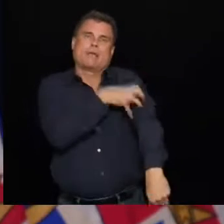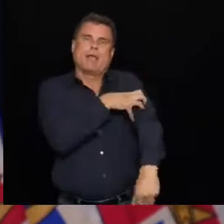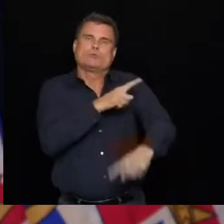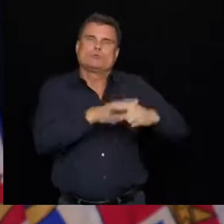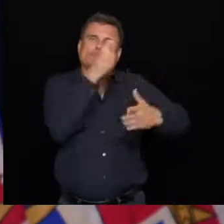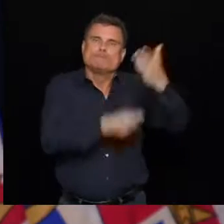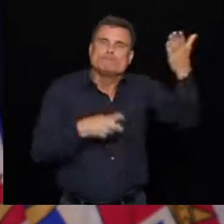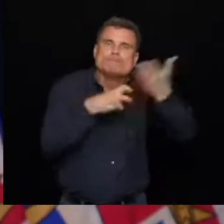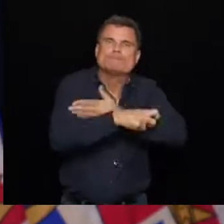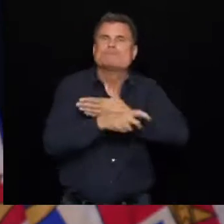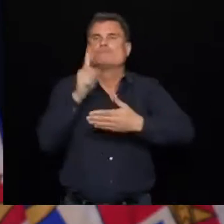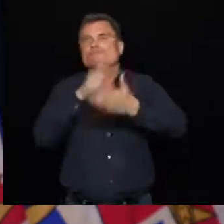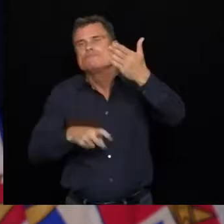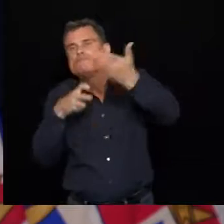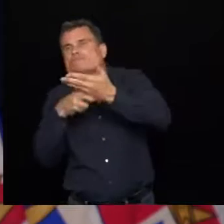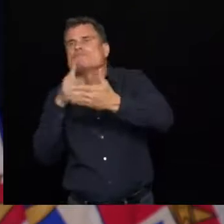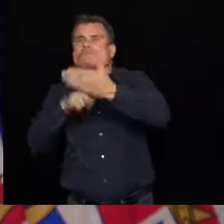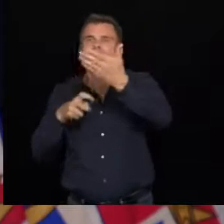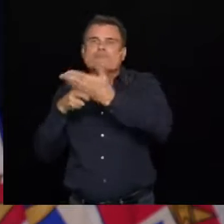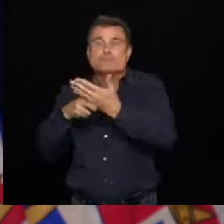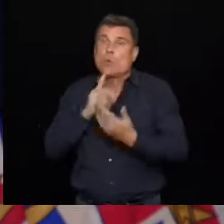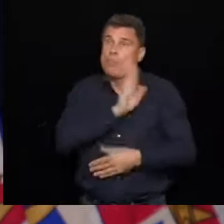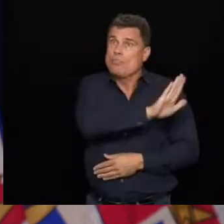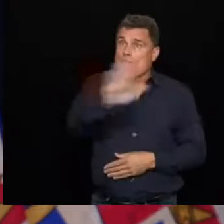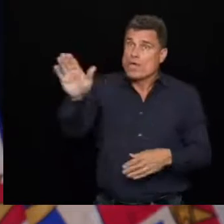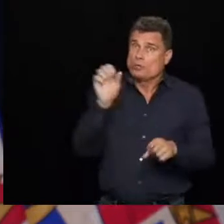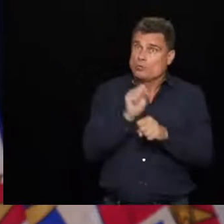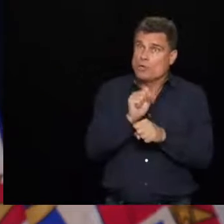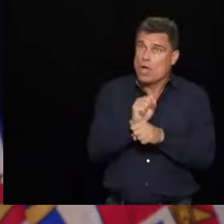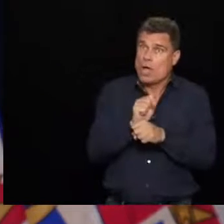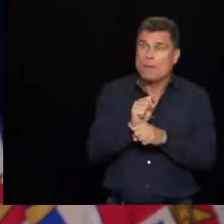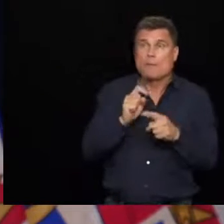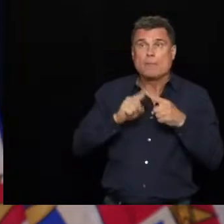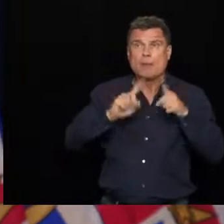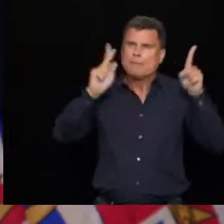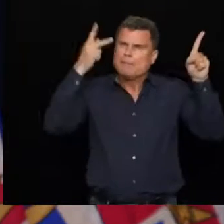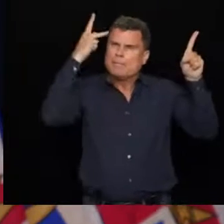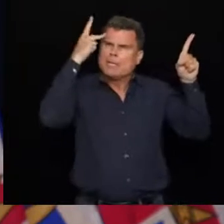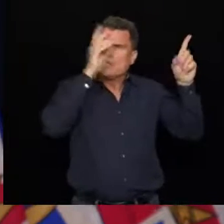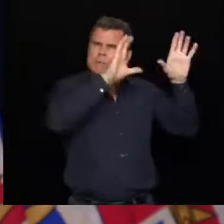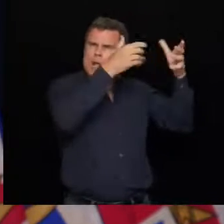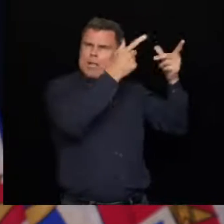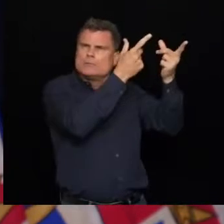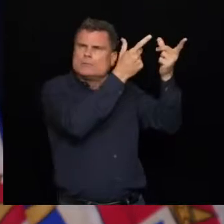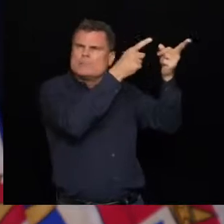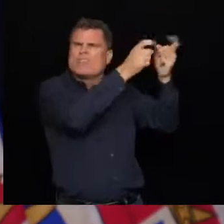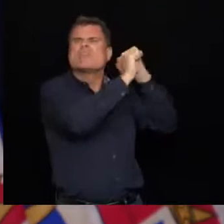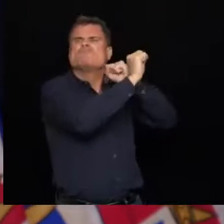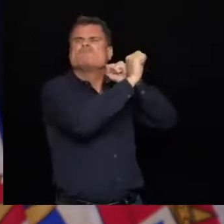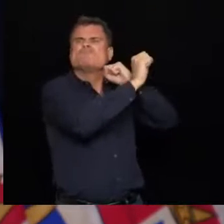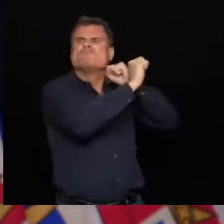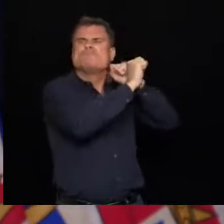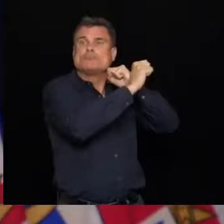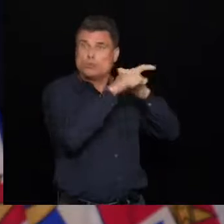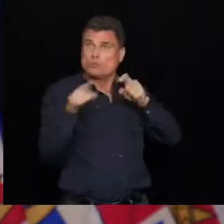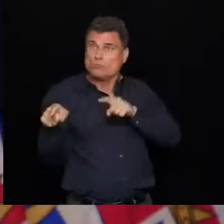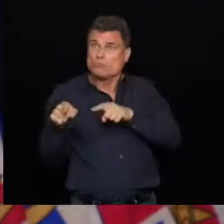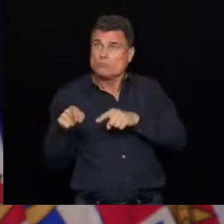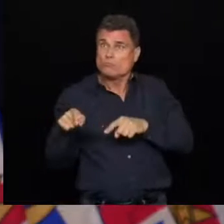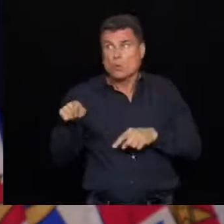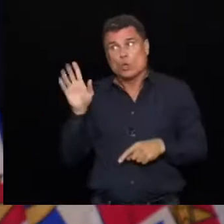by political parties? Will you be monitoring to see that the guidelines that you've issued are enforced? And do those